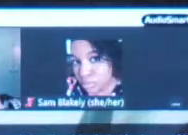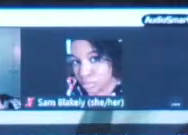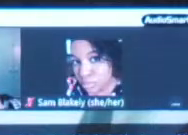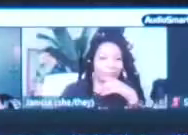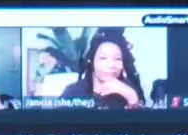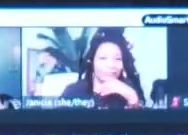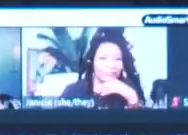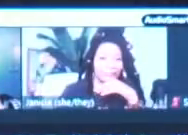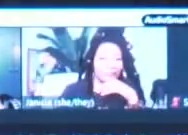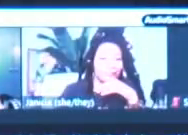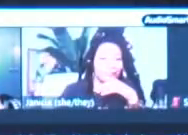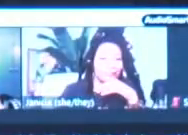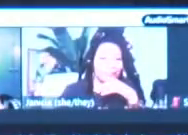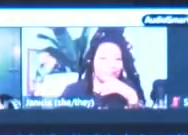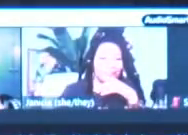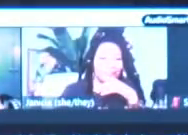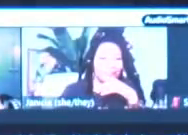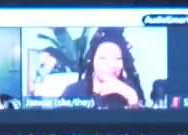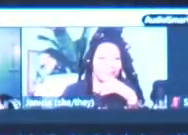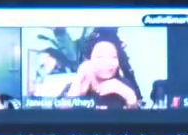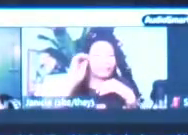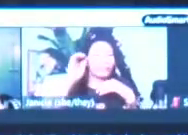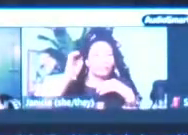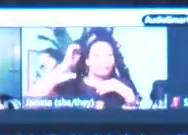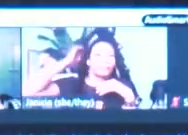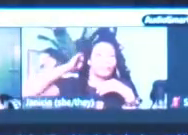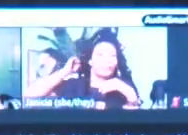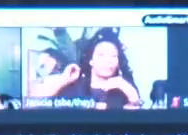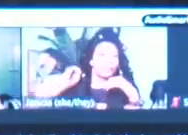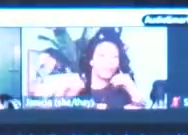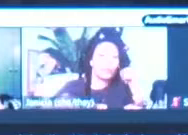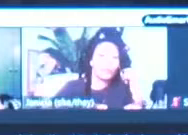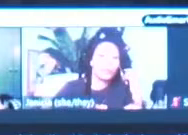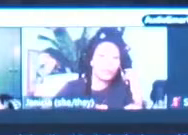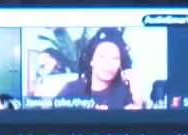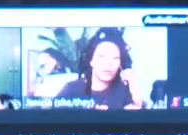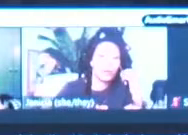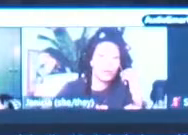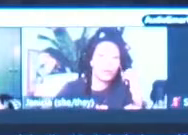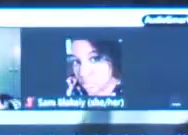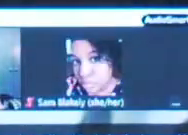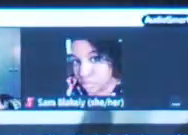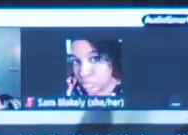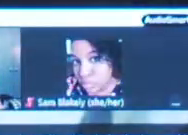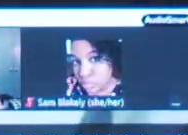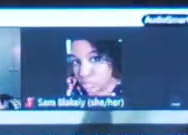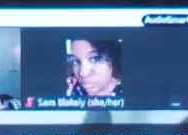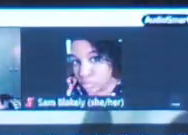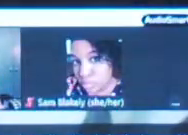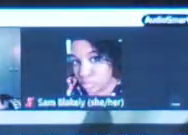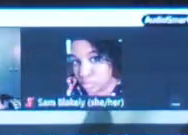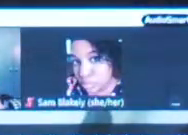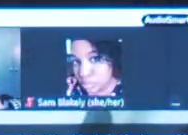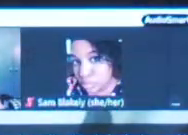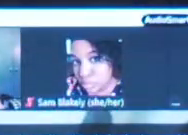So sorry, Jay. Could you repeat that? It's a little low. Just go again.